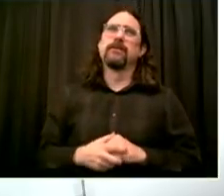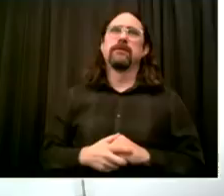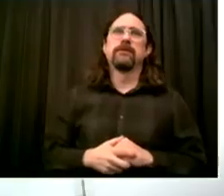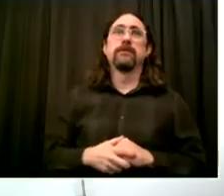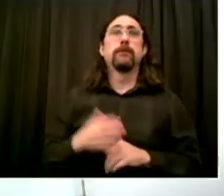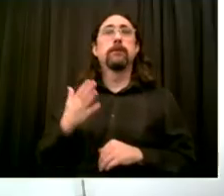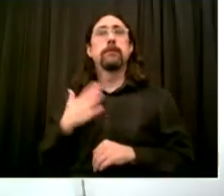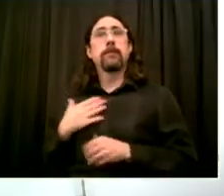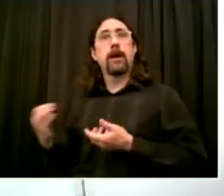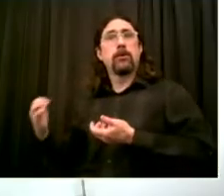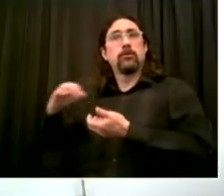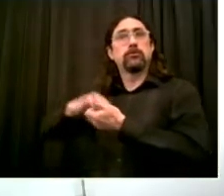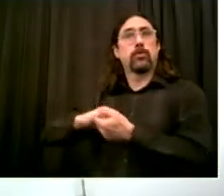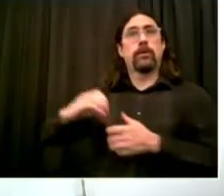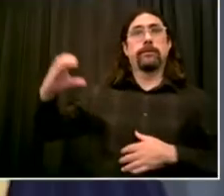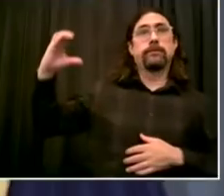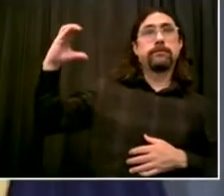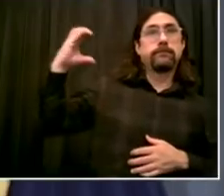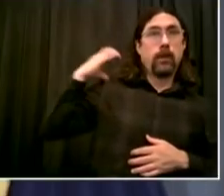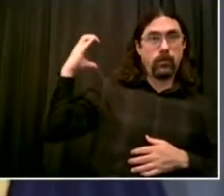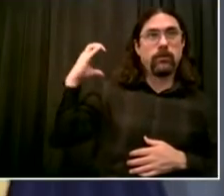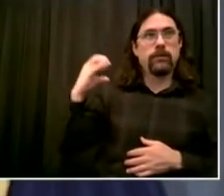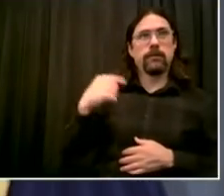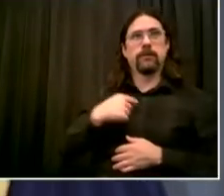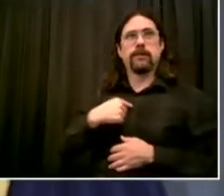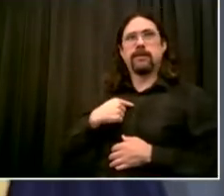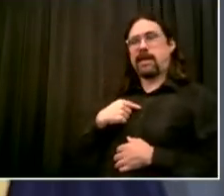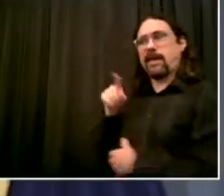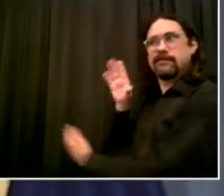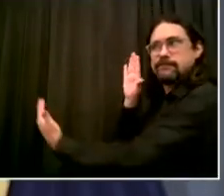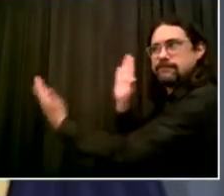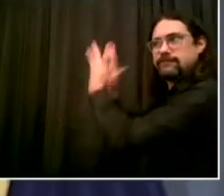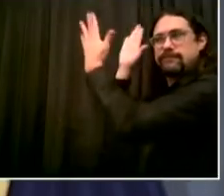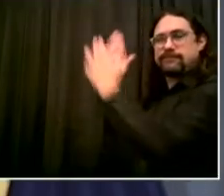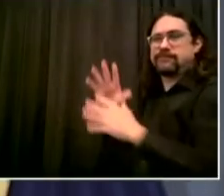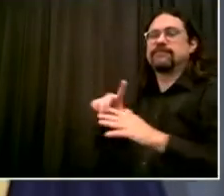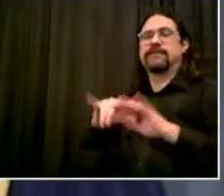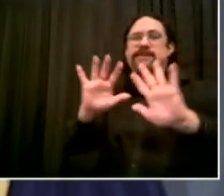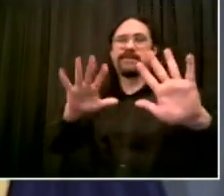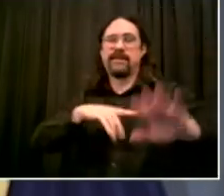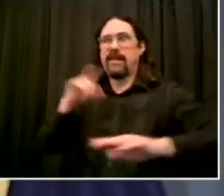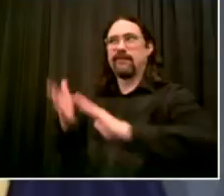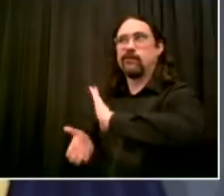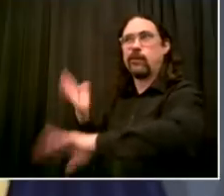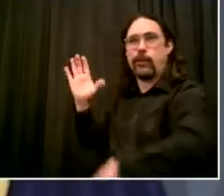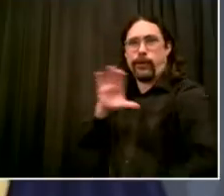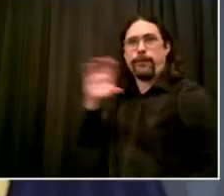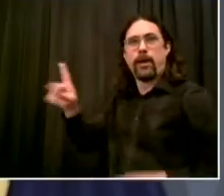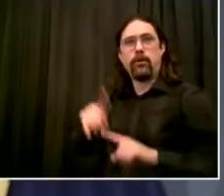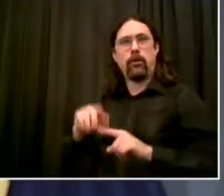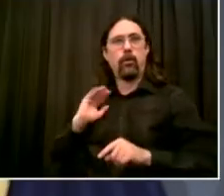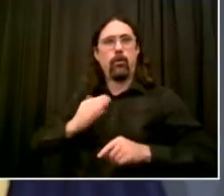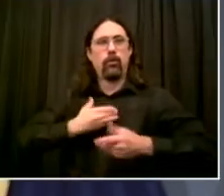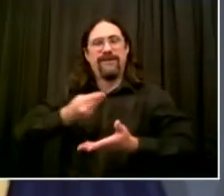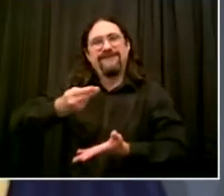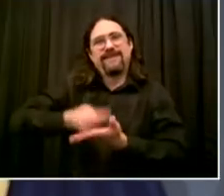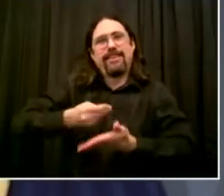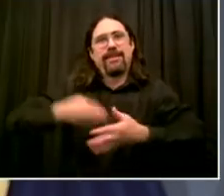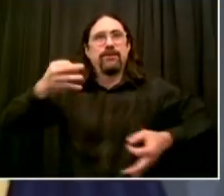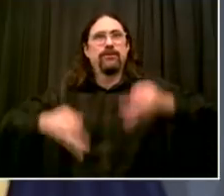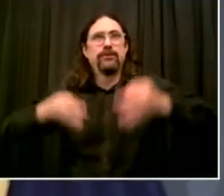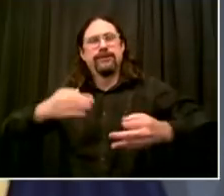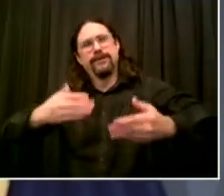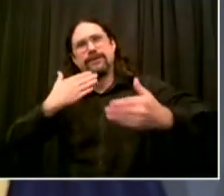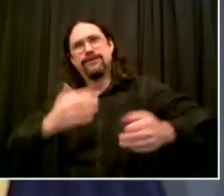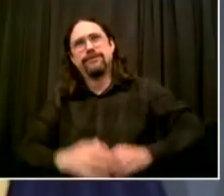you all well. Thanks again. Thank you so much, Council Member. And everyone, as we conclude this piece of this press conference,